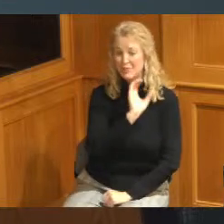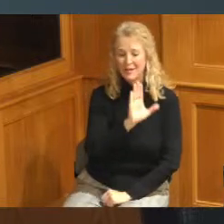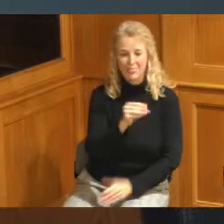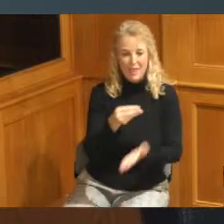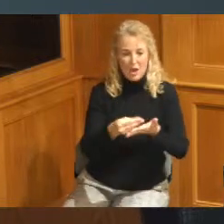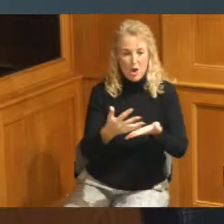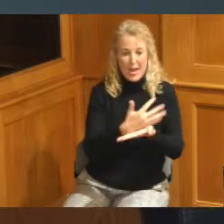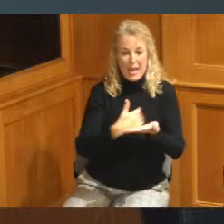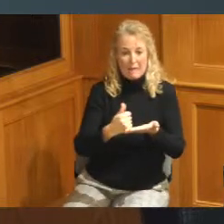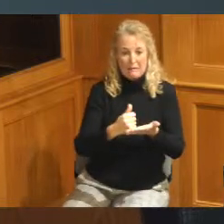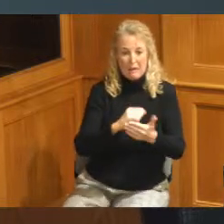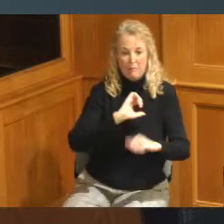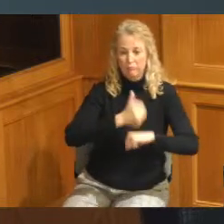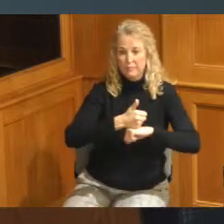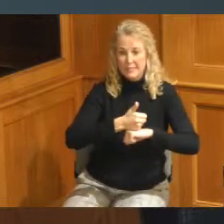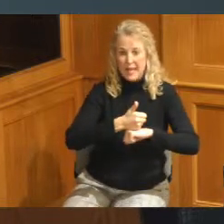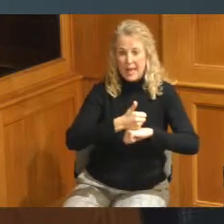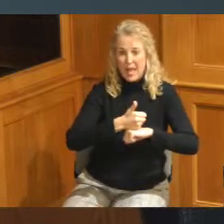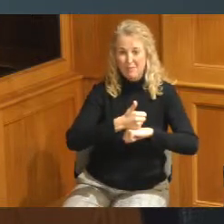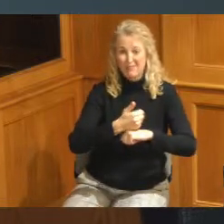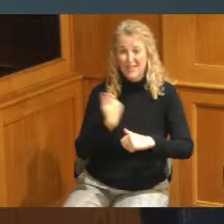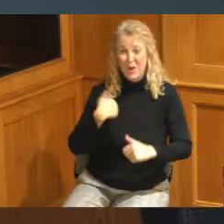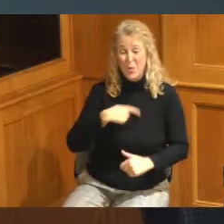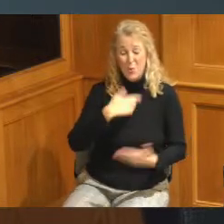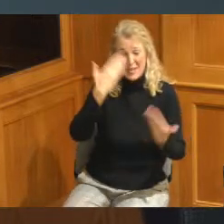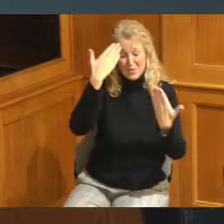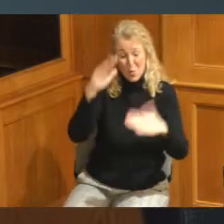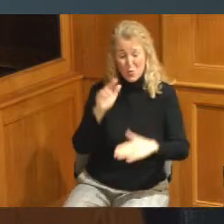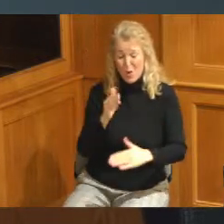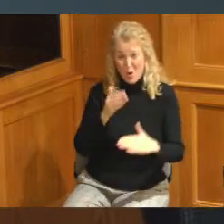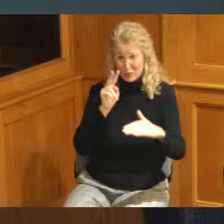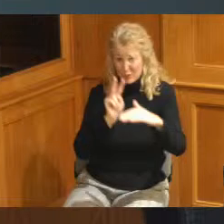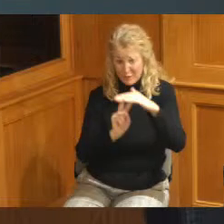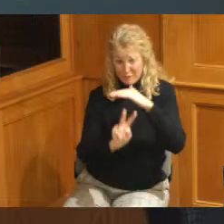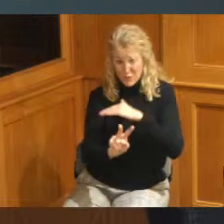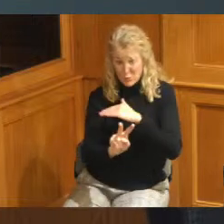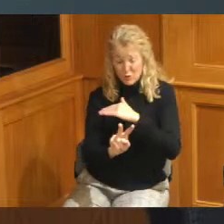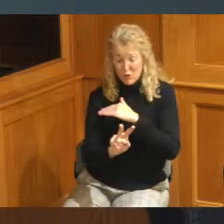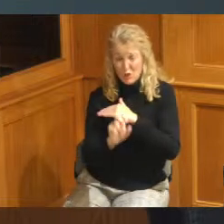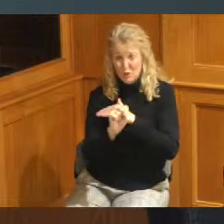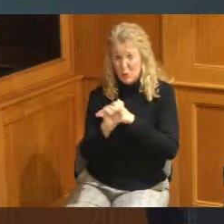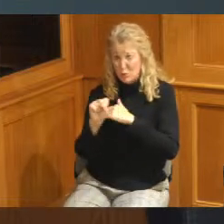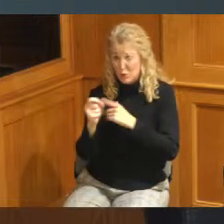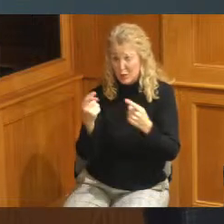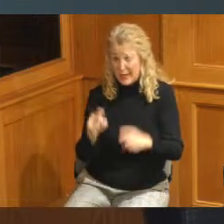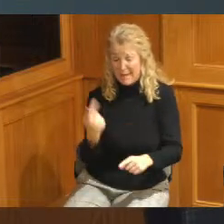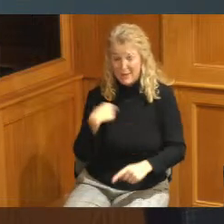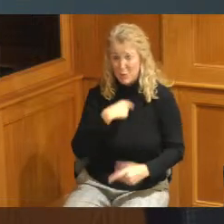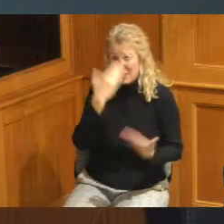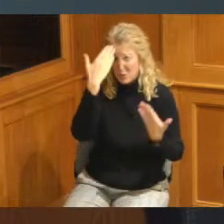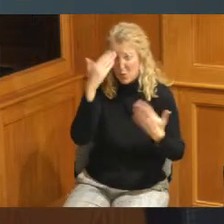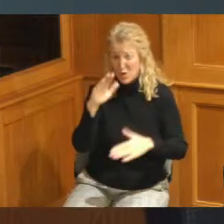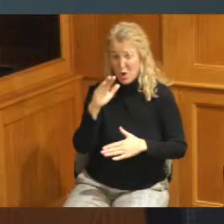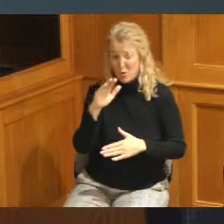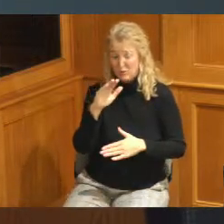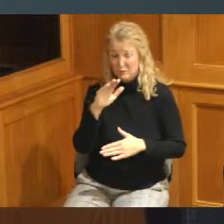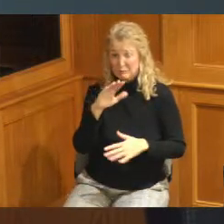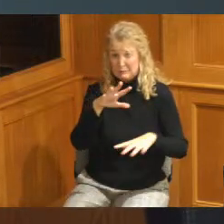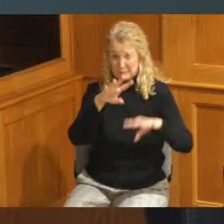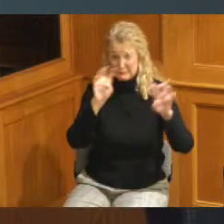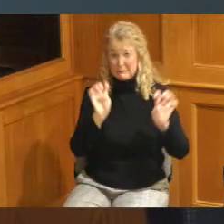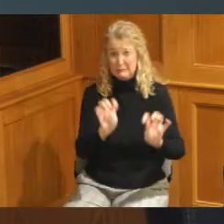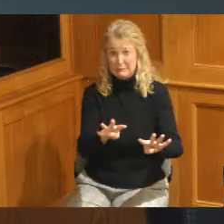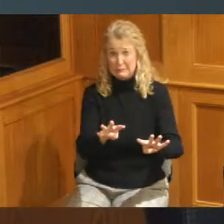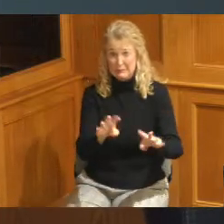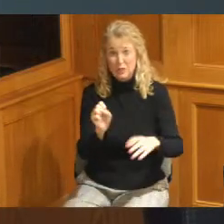the future is going to be with Social Security checks, but we're going into an unknown territory. And so for